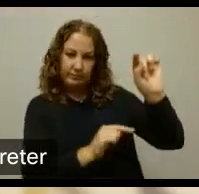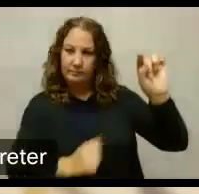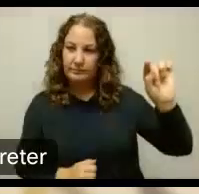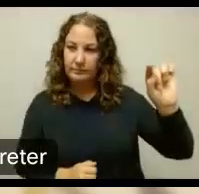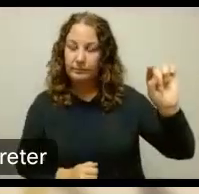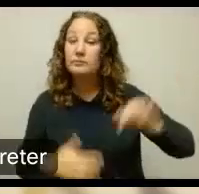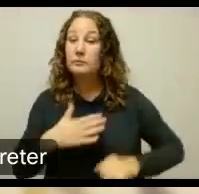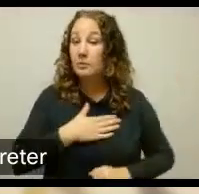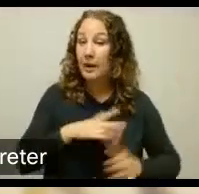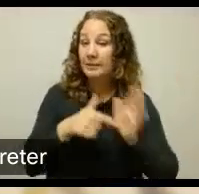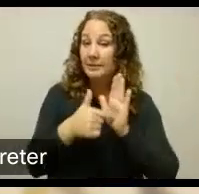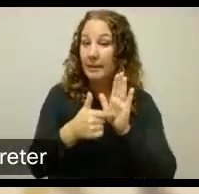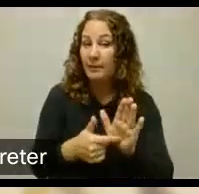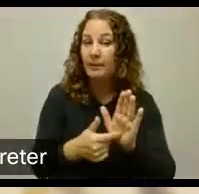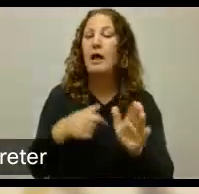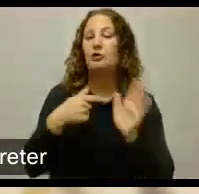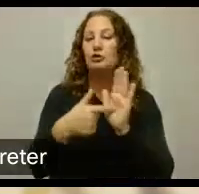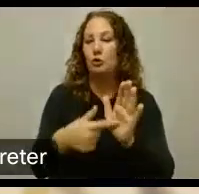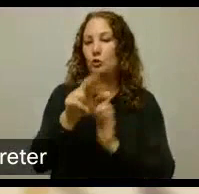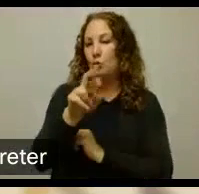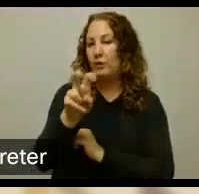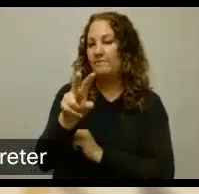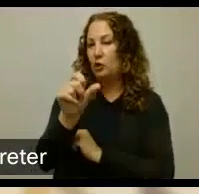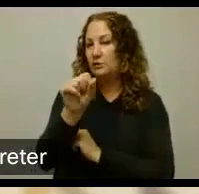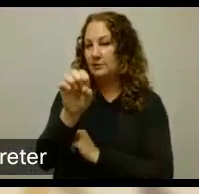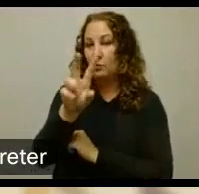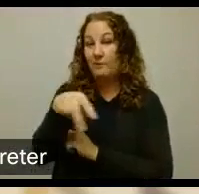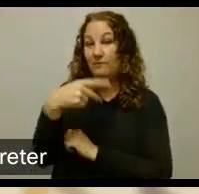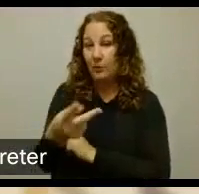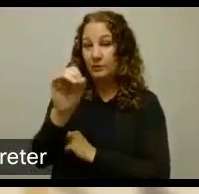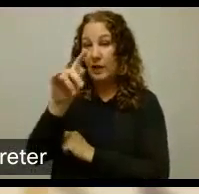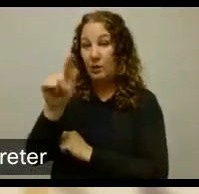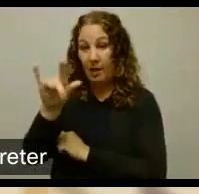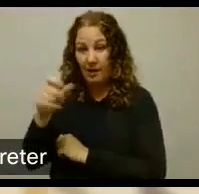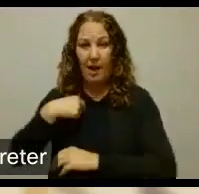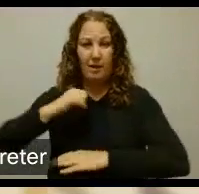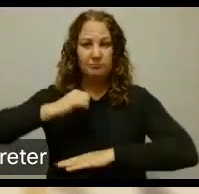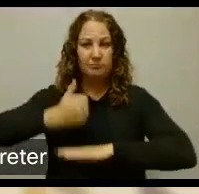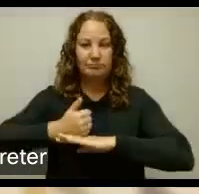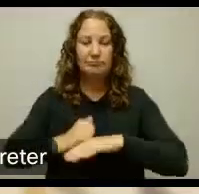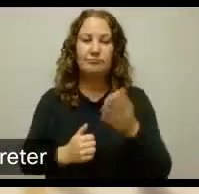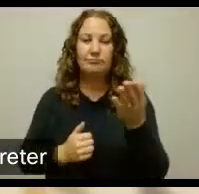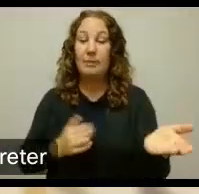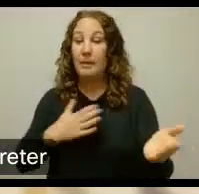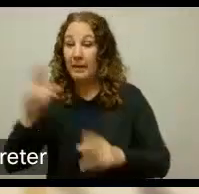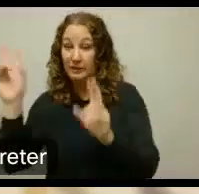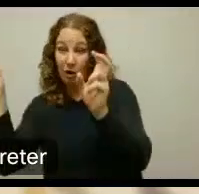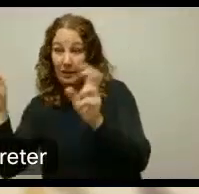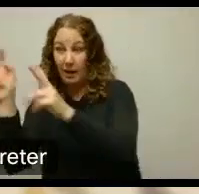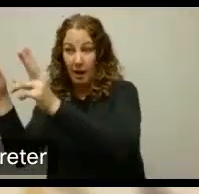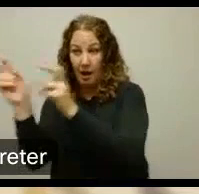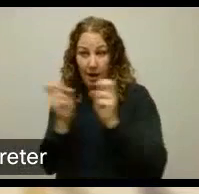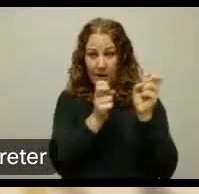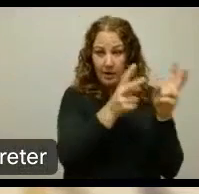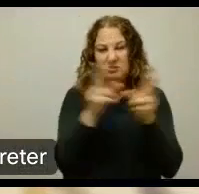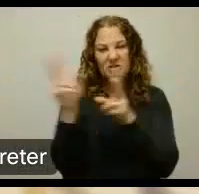paragraph, here's the reverse outline that I've created. I pulled out my topic, which was my topic